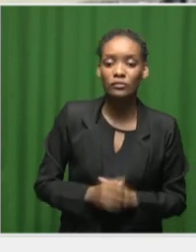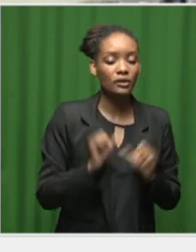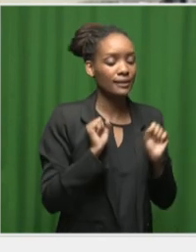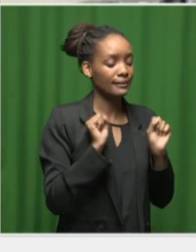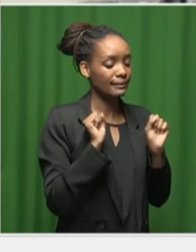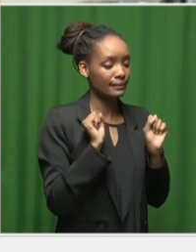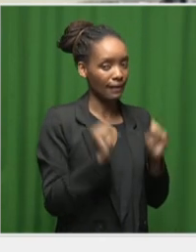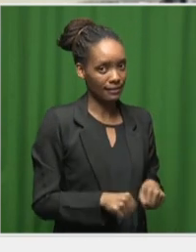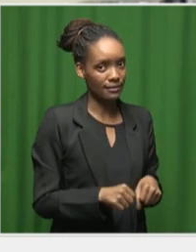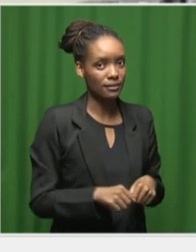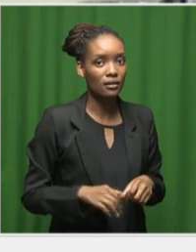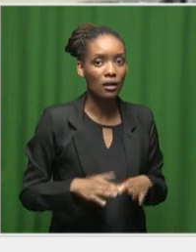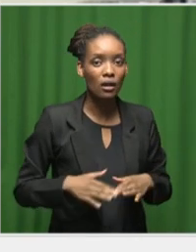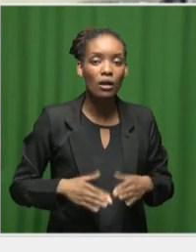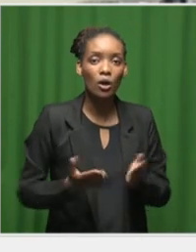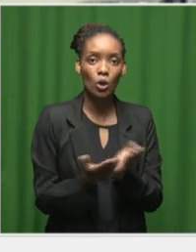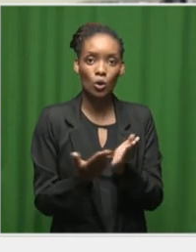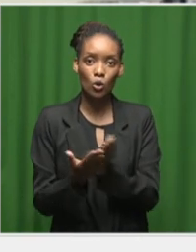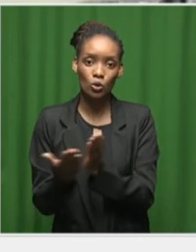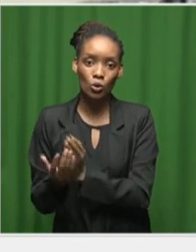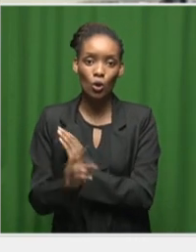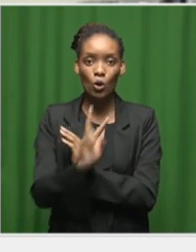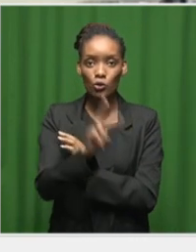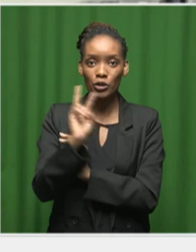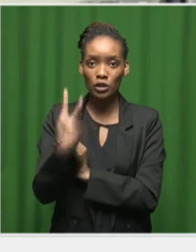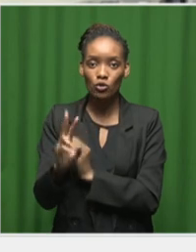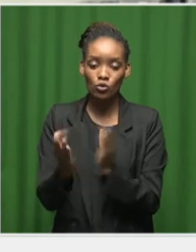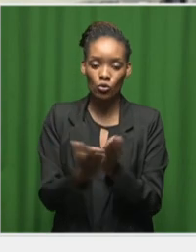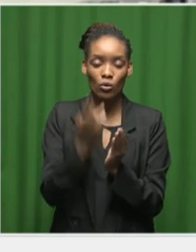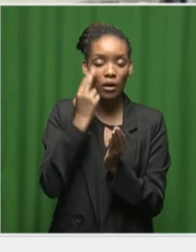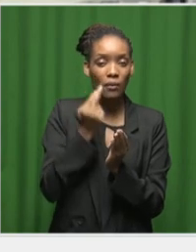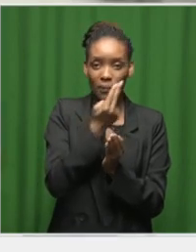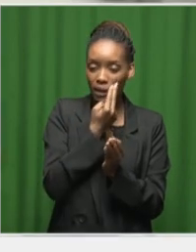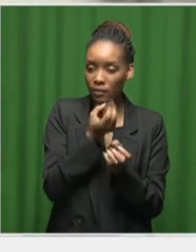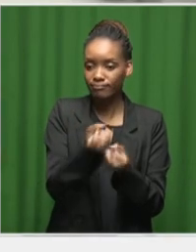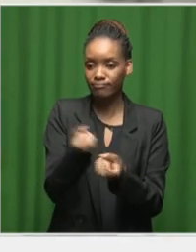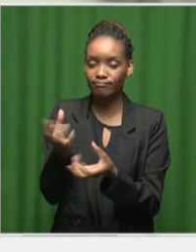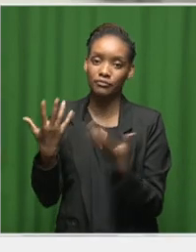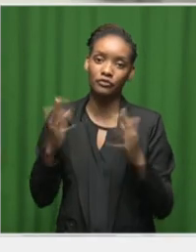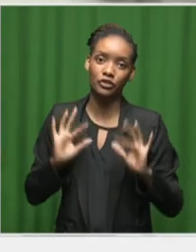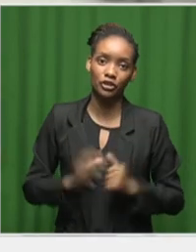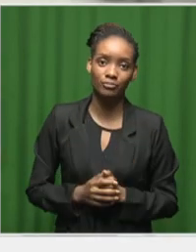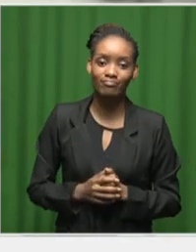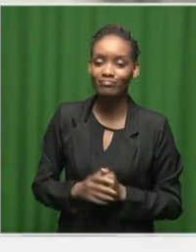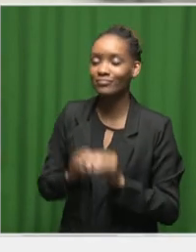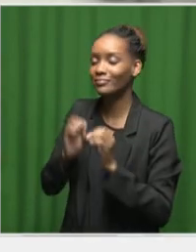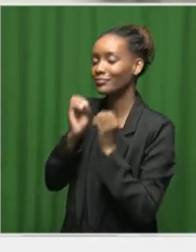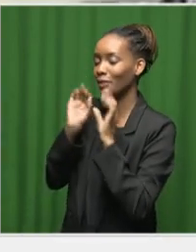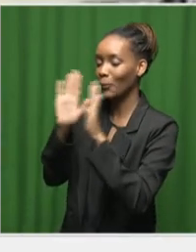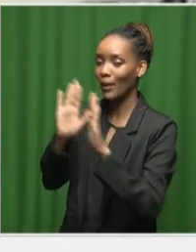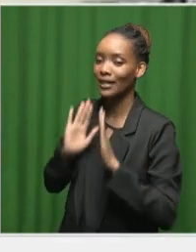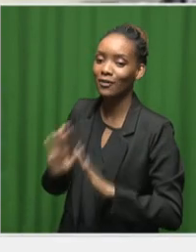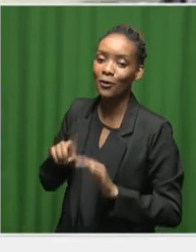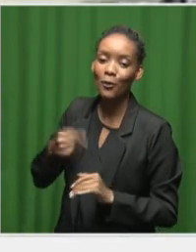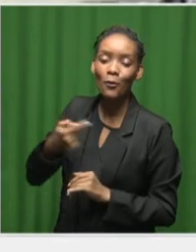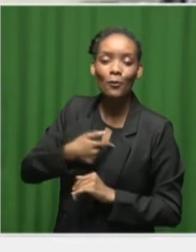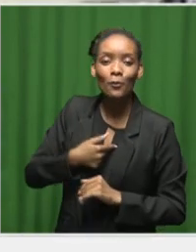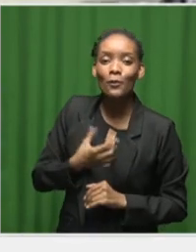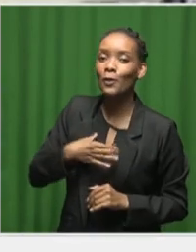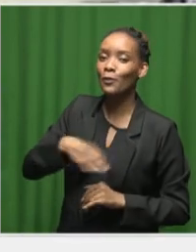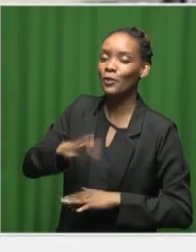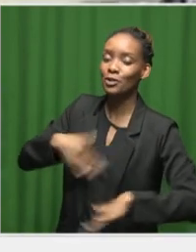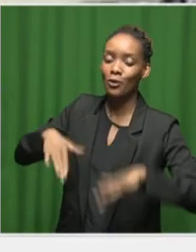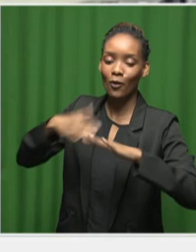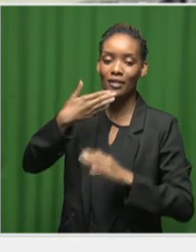Yes, to all the schools. There are 22 schools for the blind, and it's been sent to all of them. Wonderful. Well, we wish you all the best. Thank you